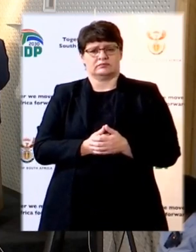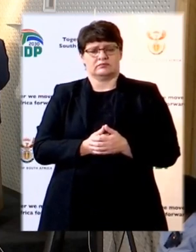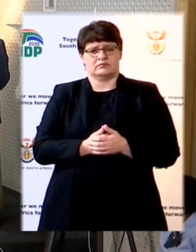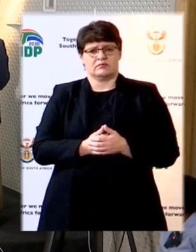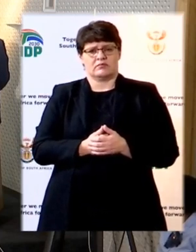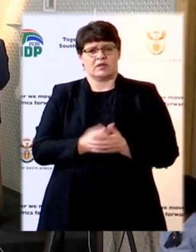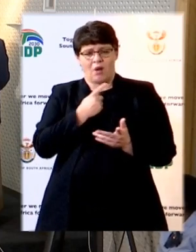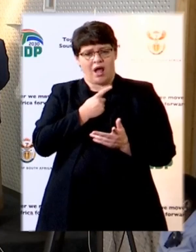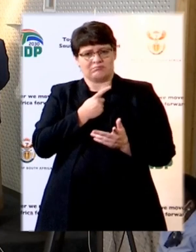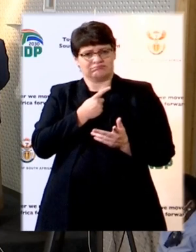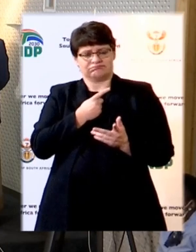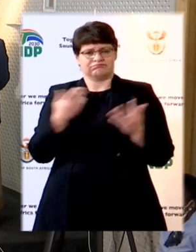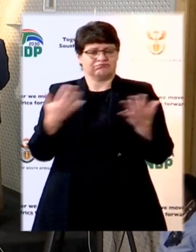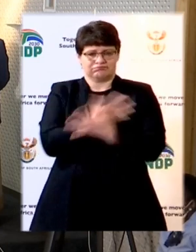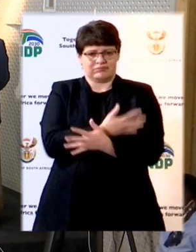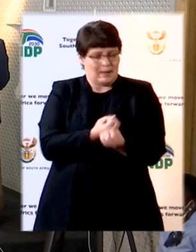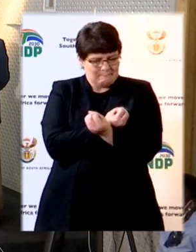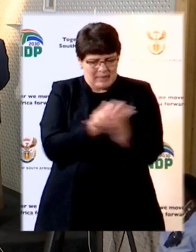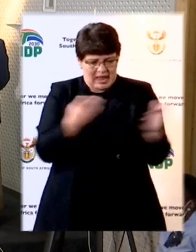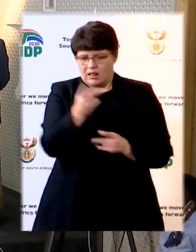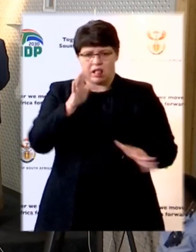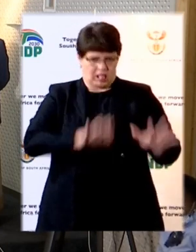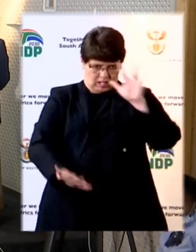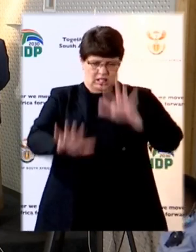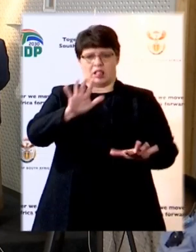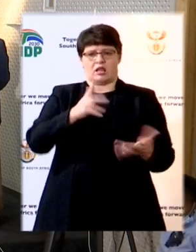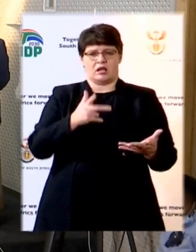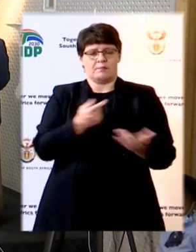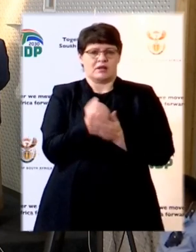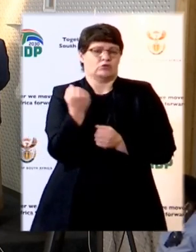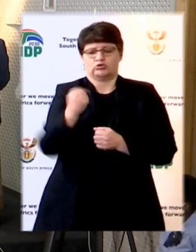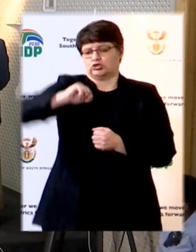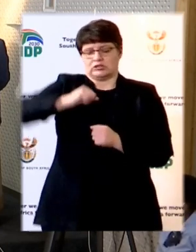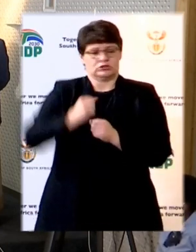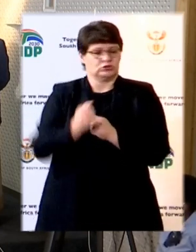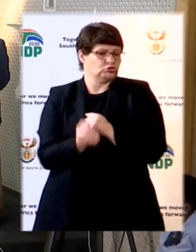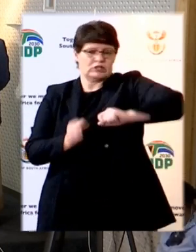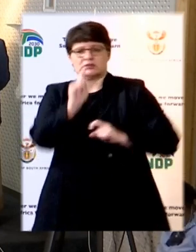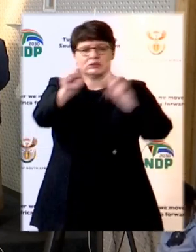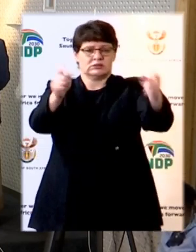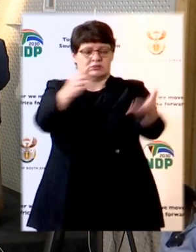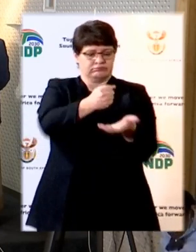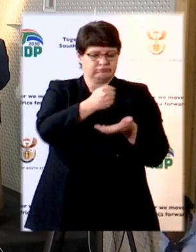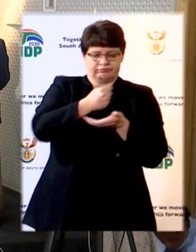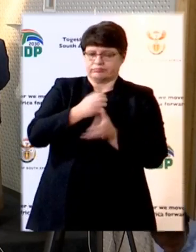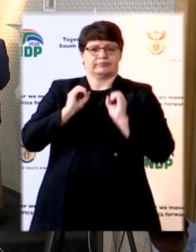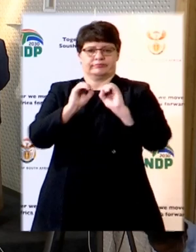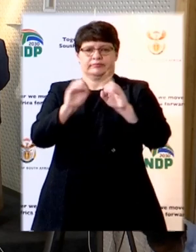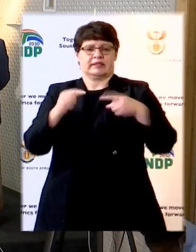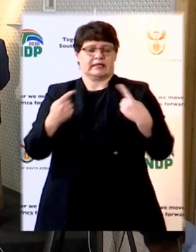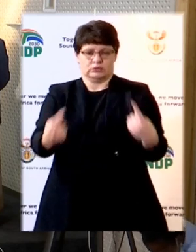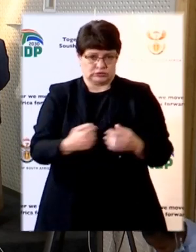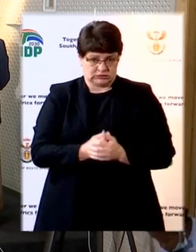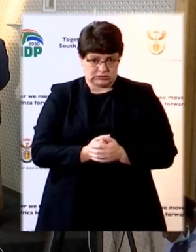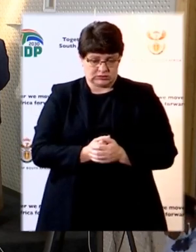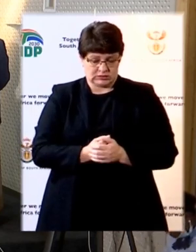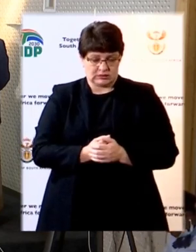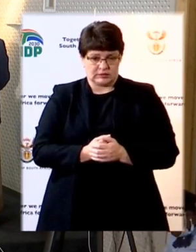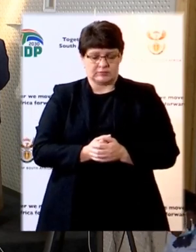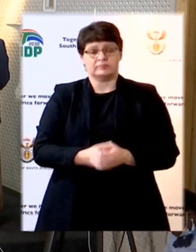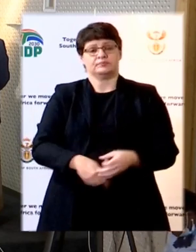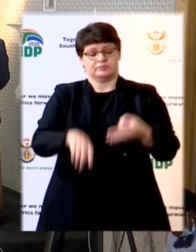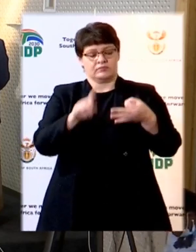They seem to have fallen through the cracks and many report being rejected by the relief portals. Then there is